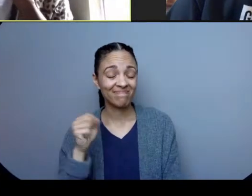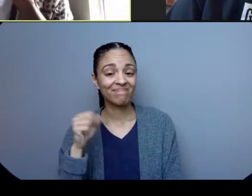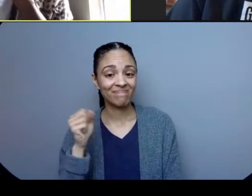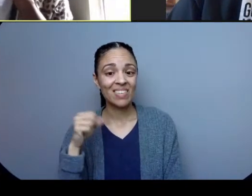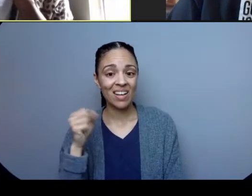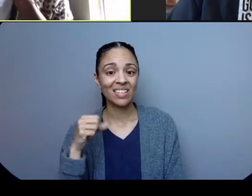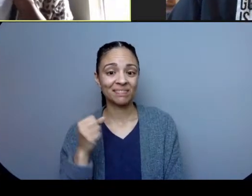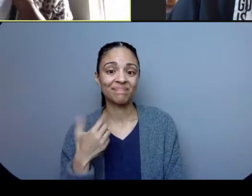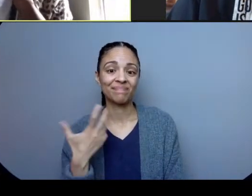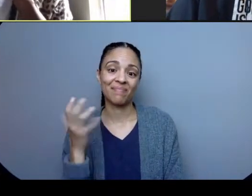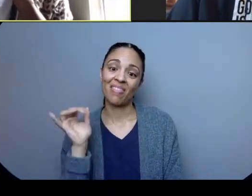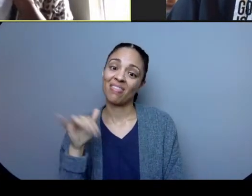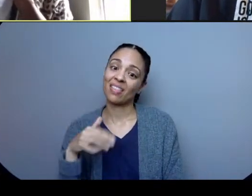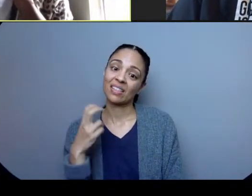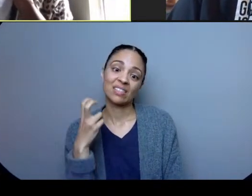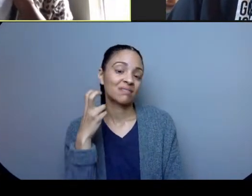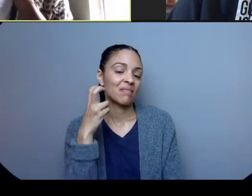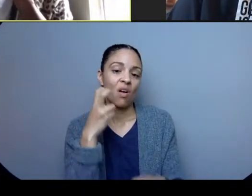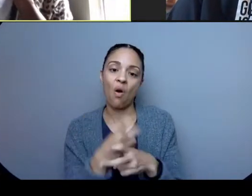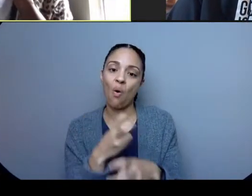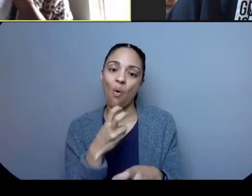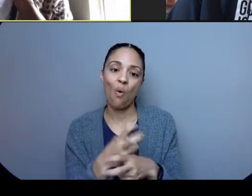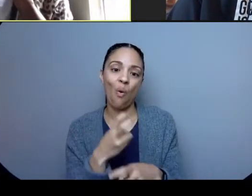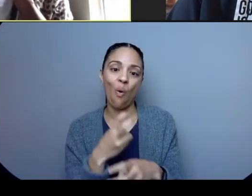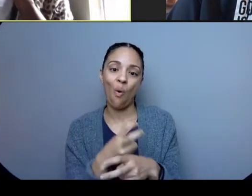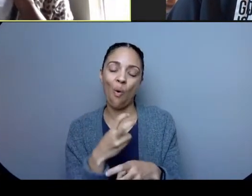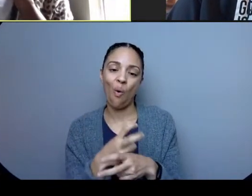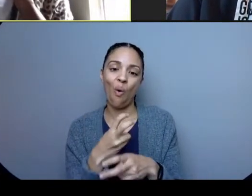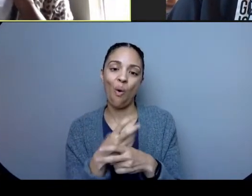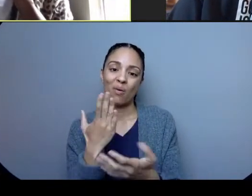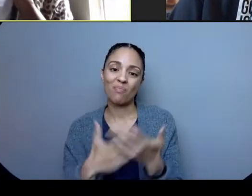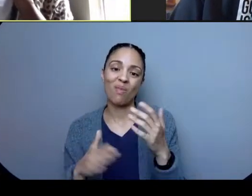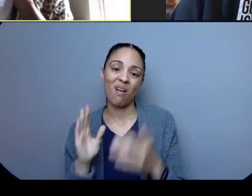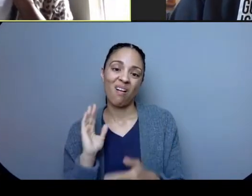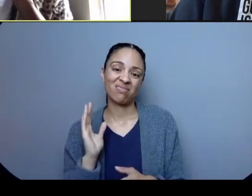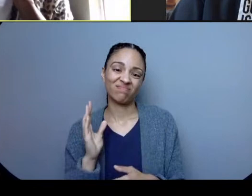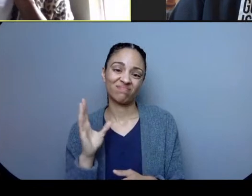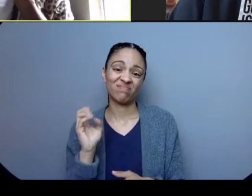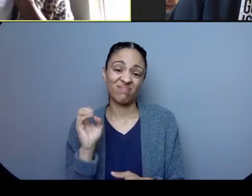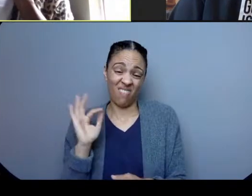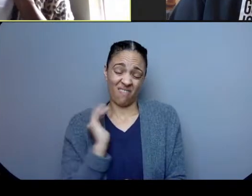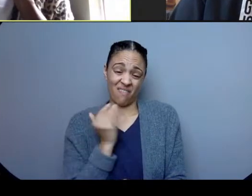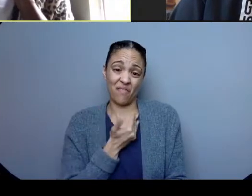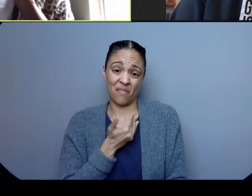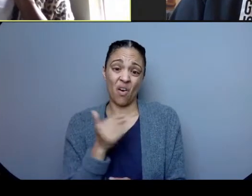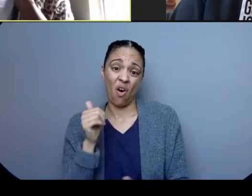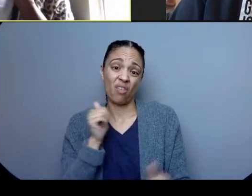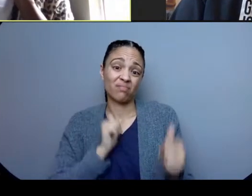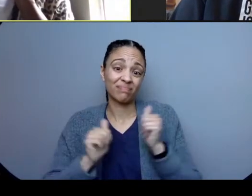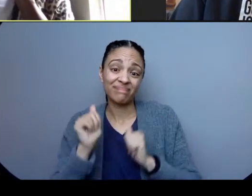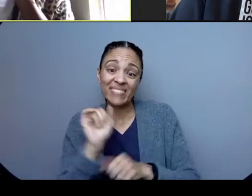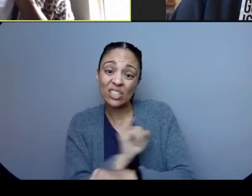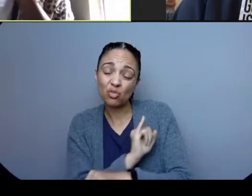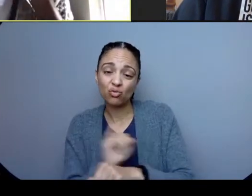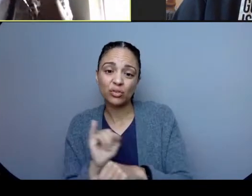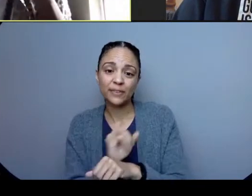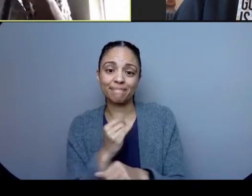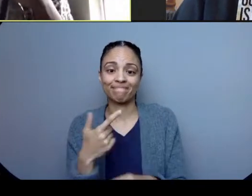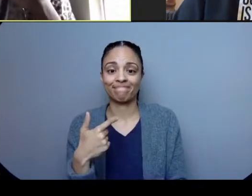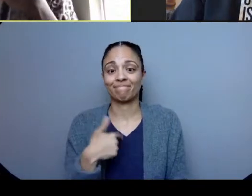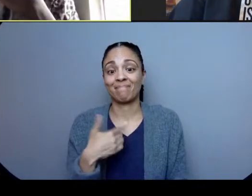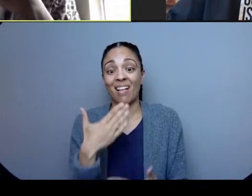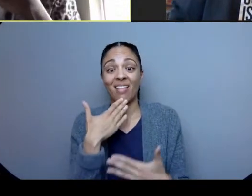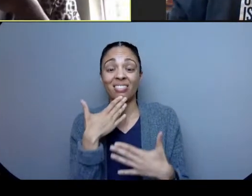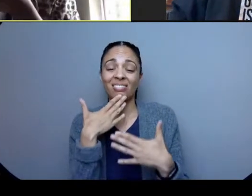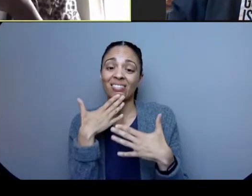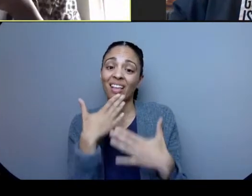one to toe, man, because, you know, I'm thankful, you know, that people have issues with